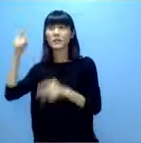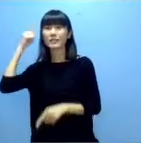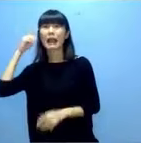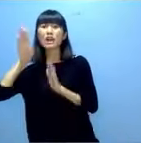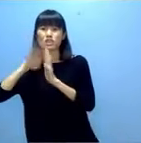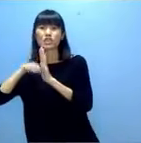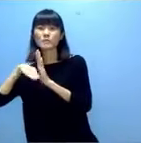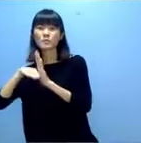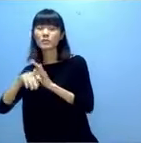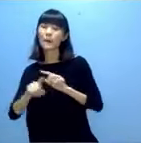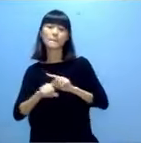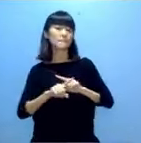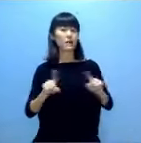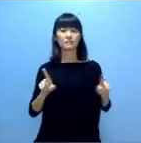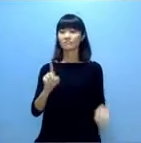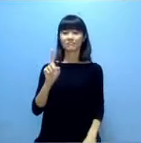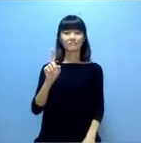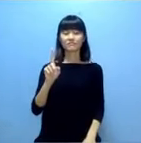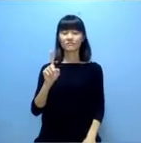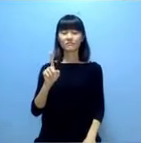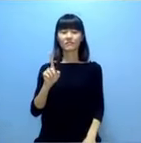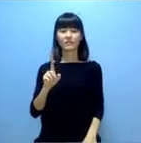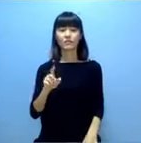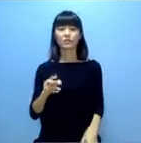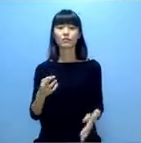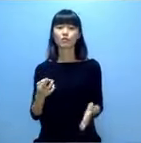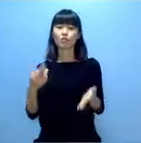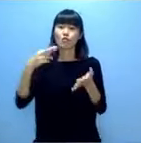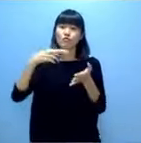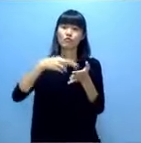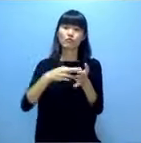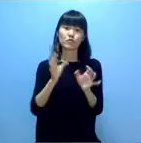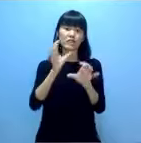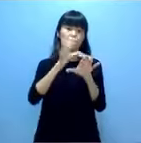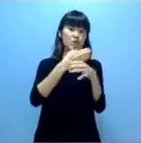The whole platform. You have to recreate everything. Exactly,